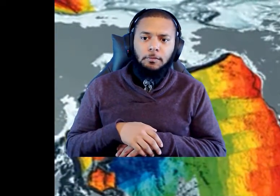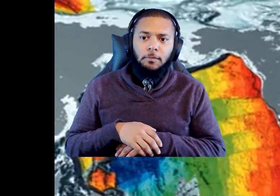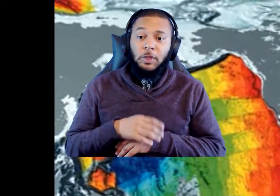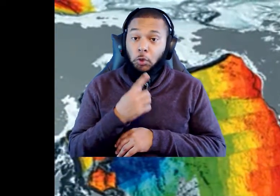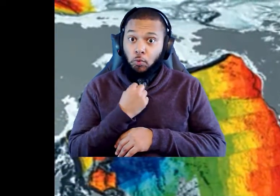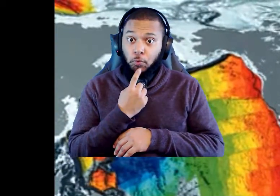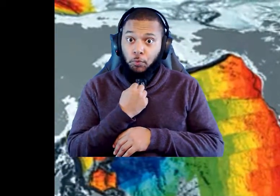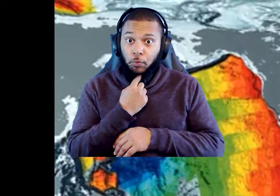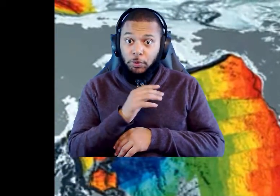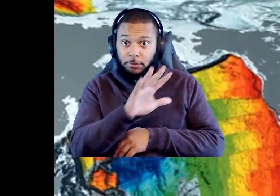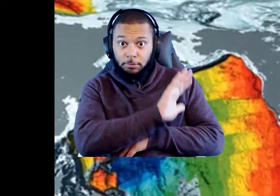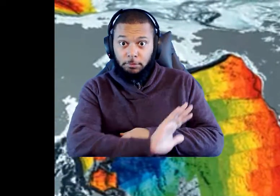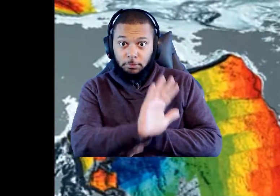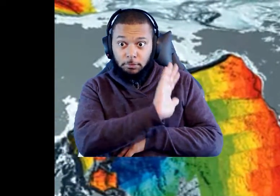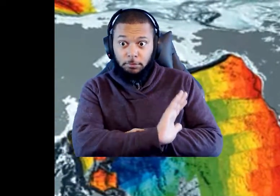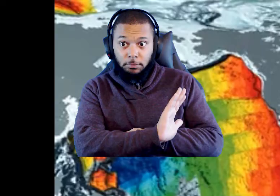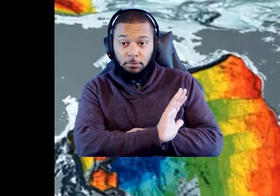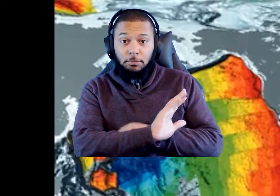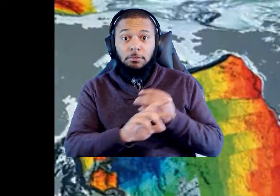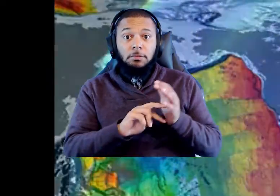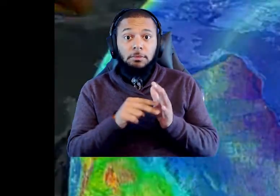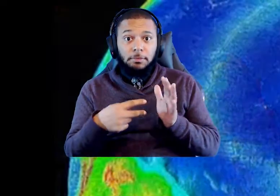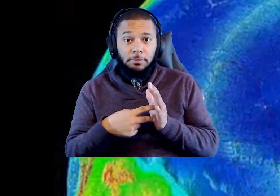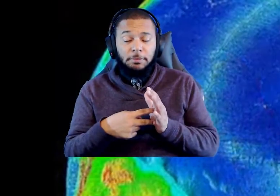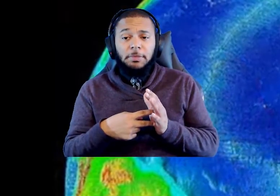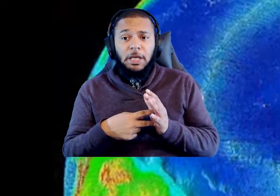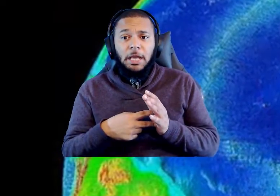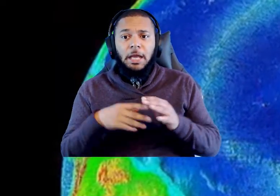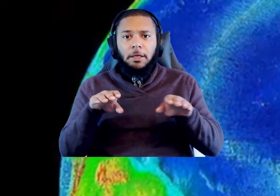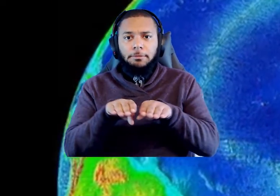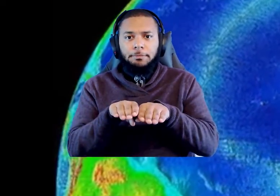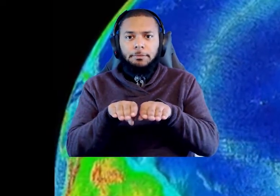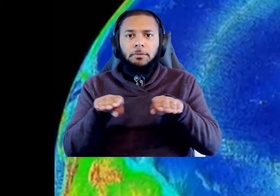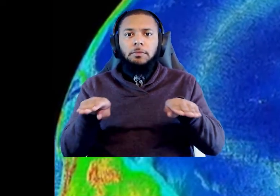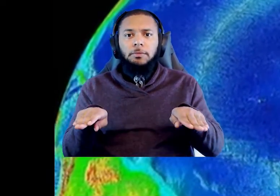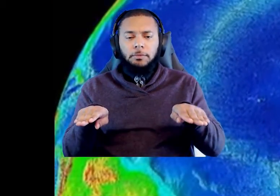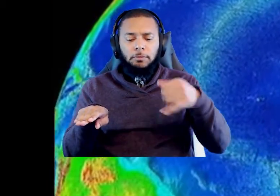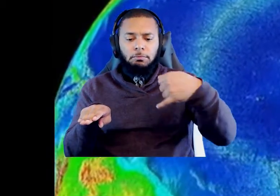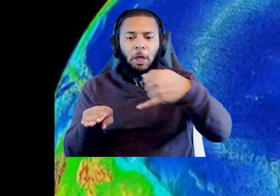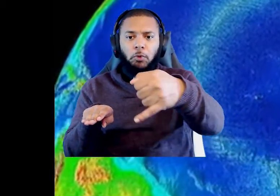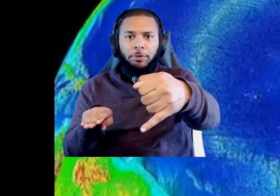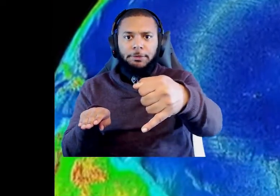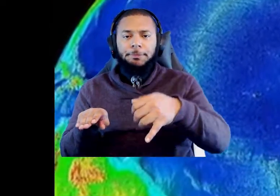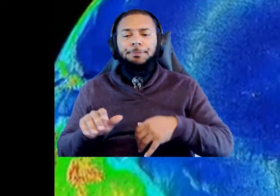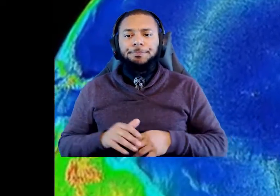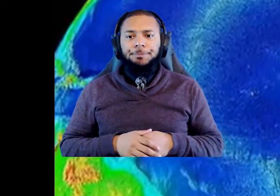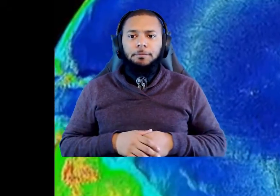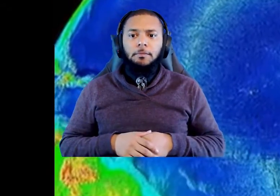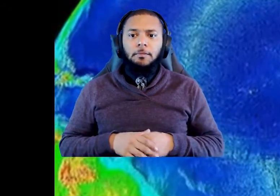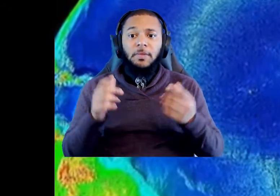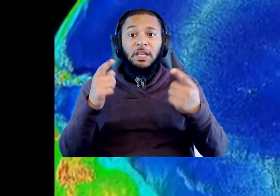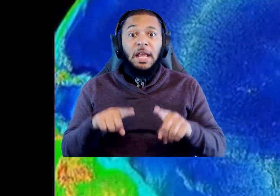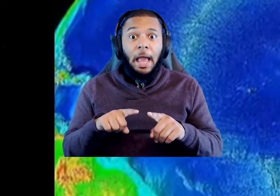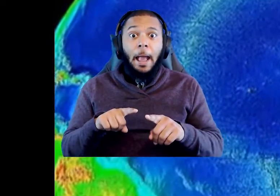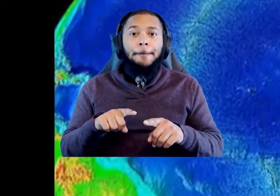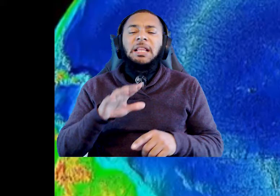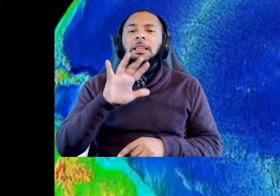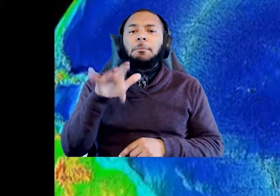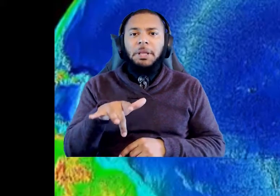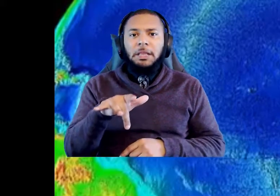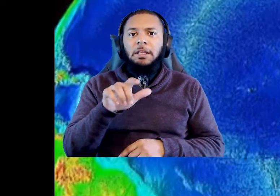on the map indicates a divergent boundary. Divergent boundaries occur especially in the middle of the Atlantic